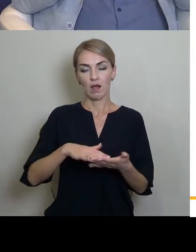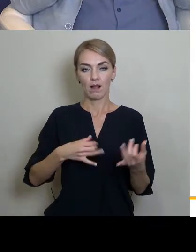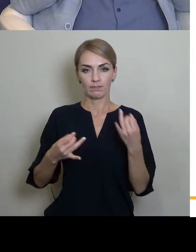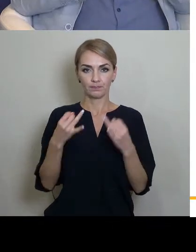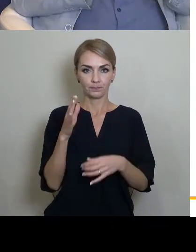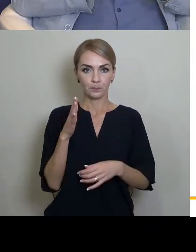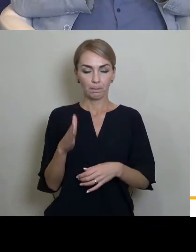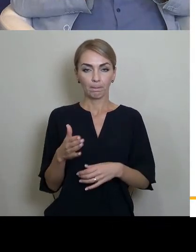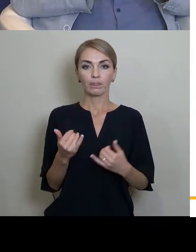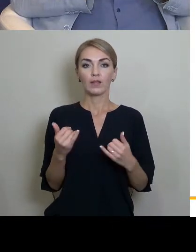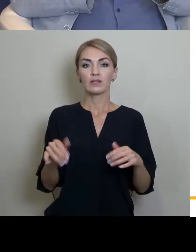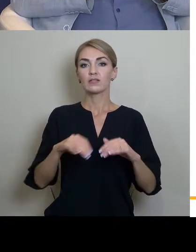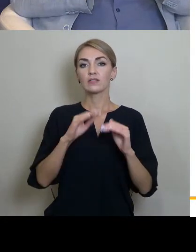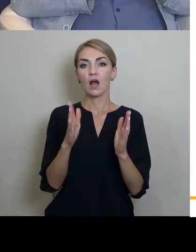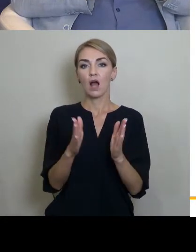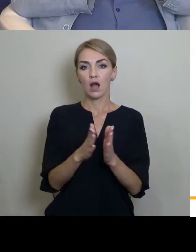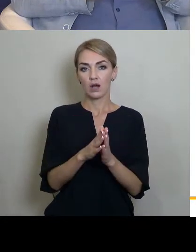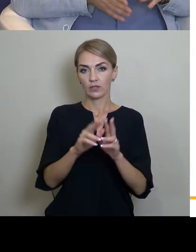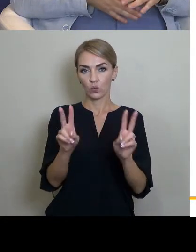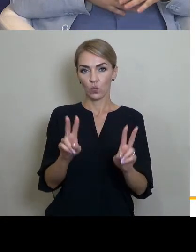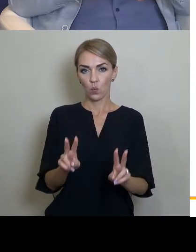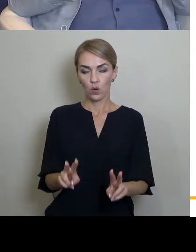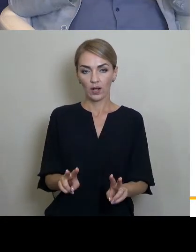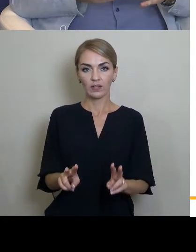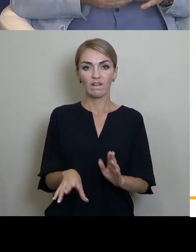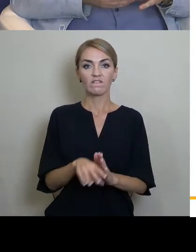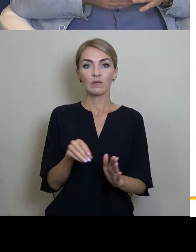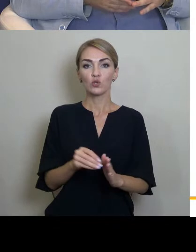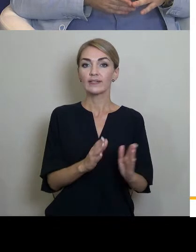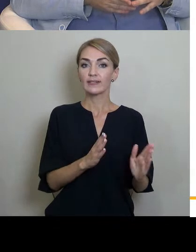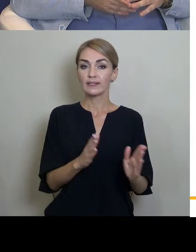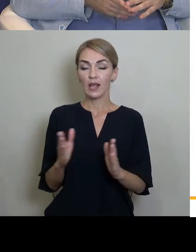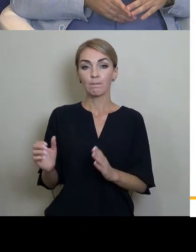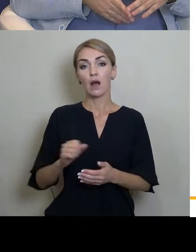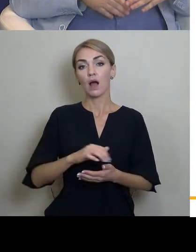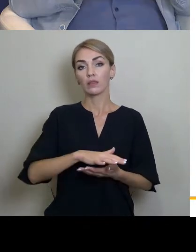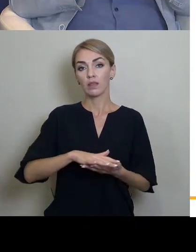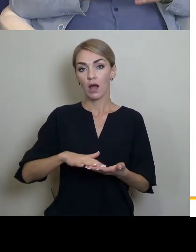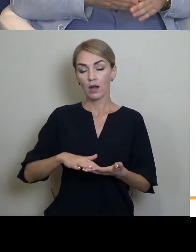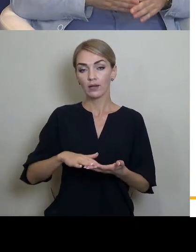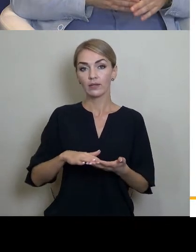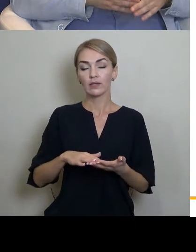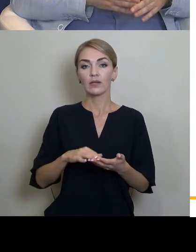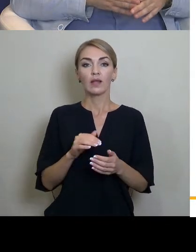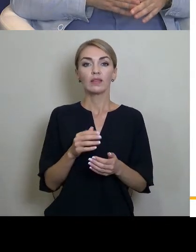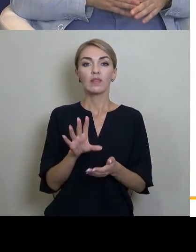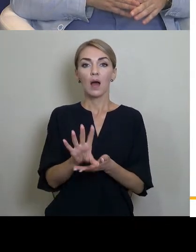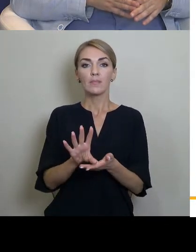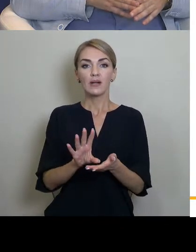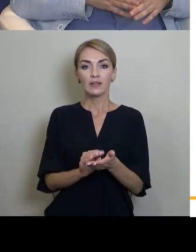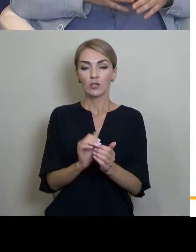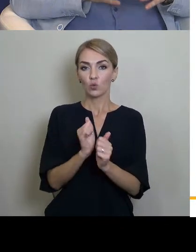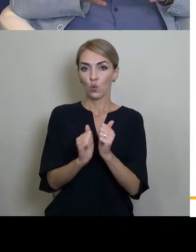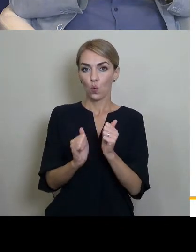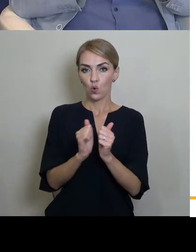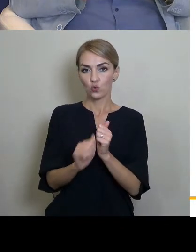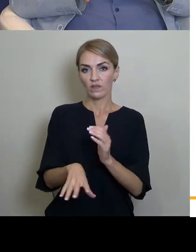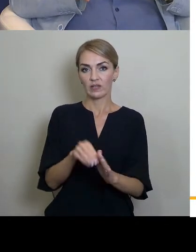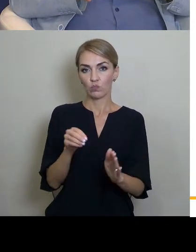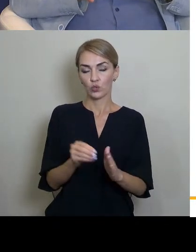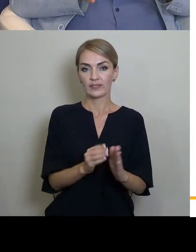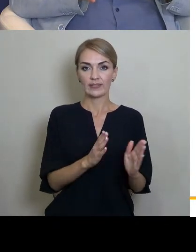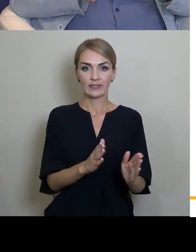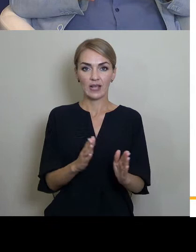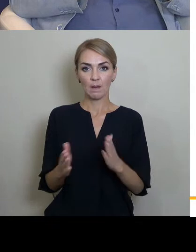constituencies, indeed, and we'll speak about that. So I'm just providing the overview of the systems, and then we'll look at each of the